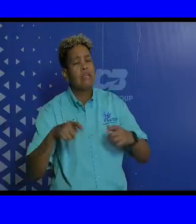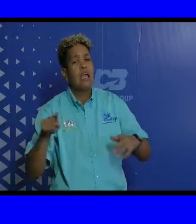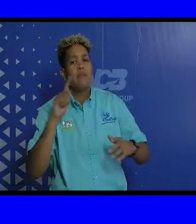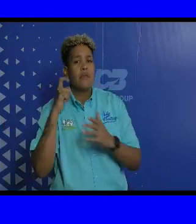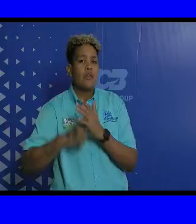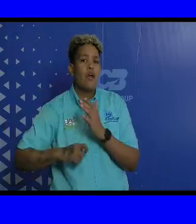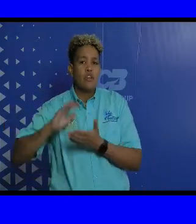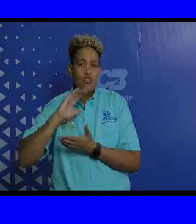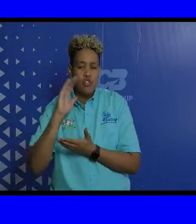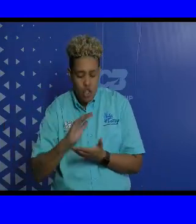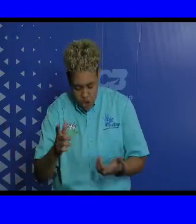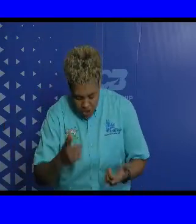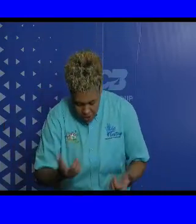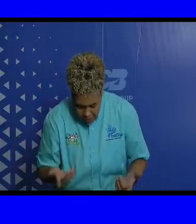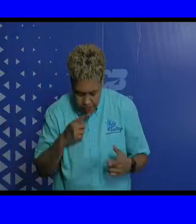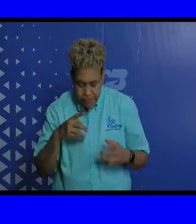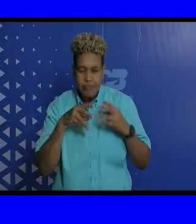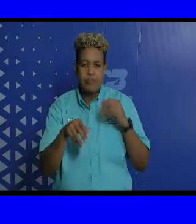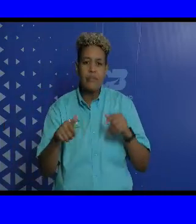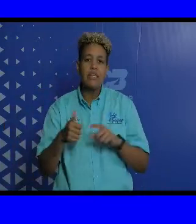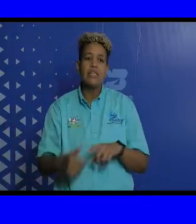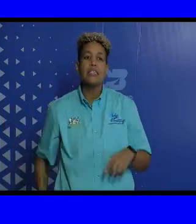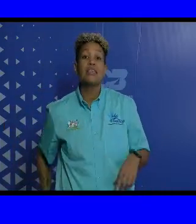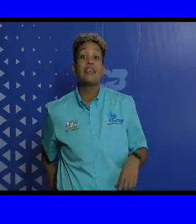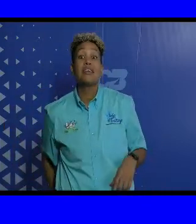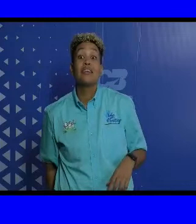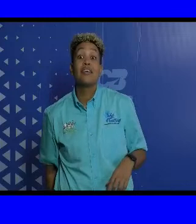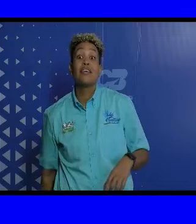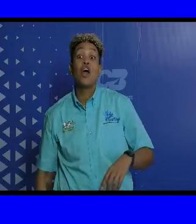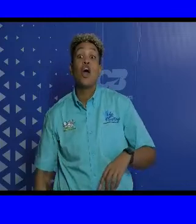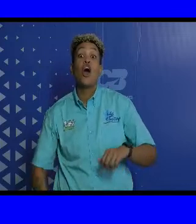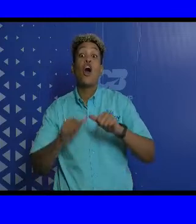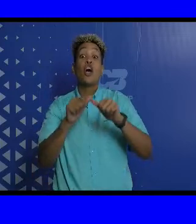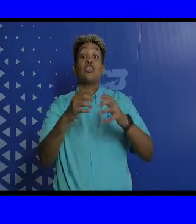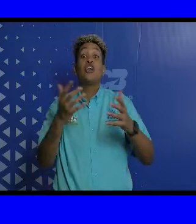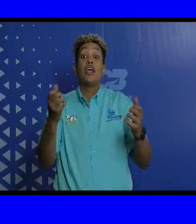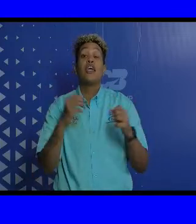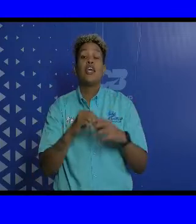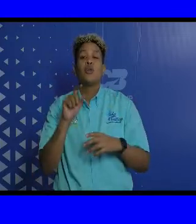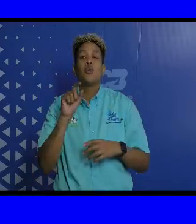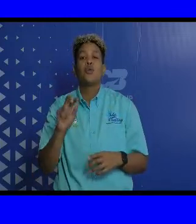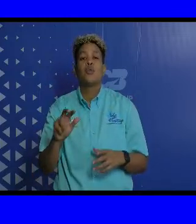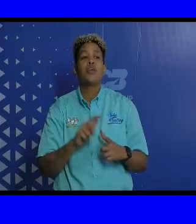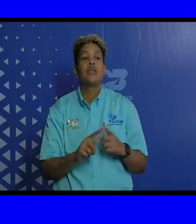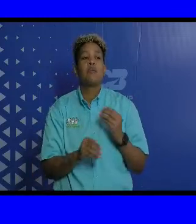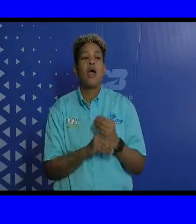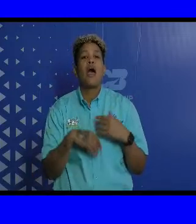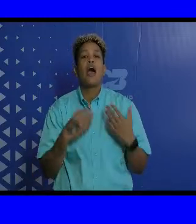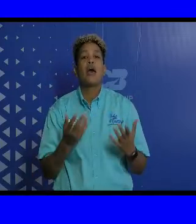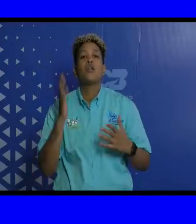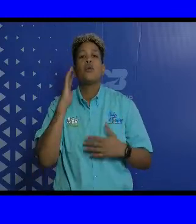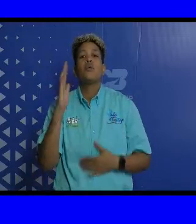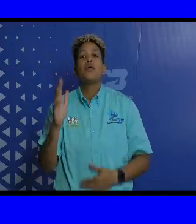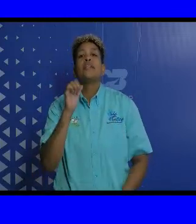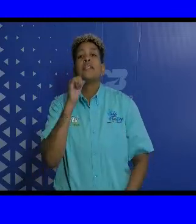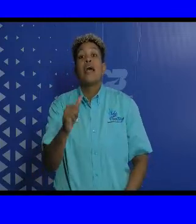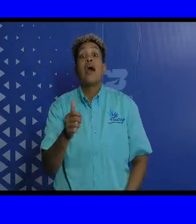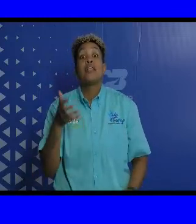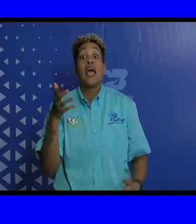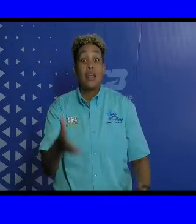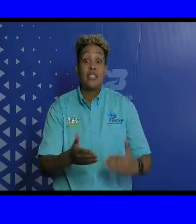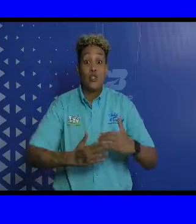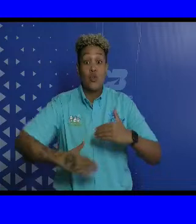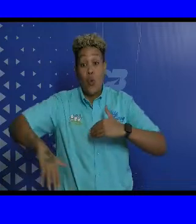cost reductions of expenses that continued to be incurred in 2023 and will not exist